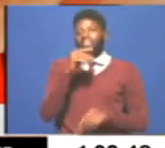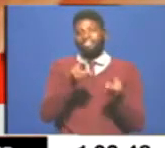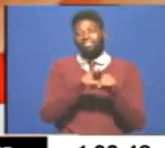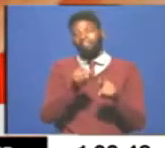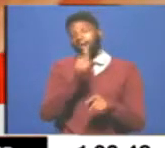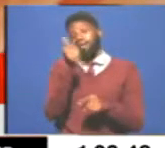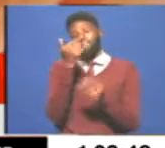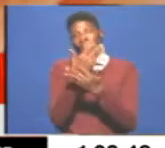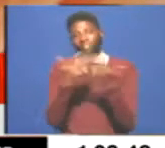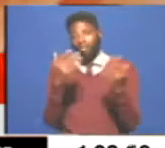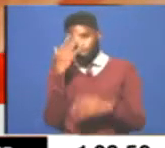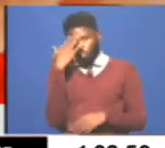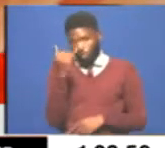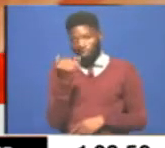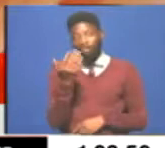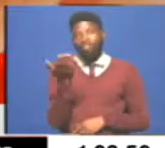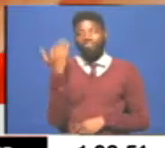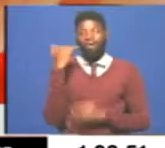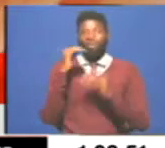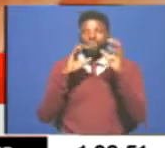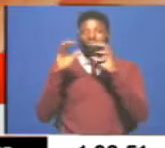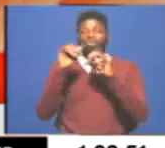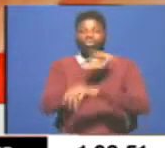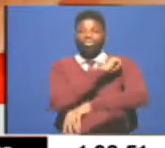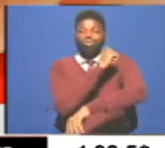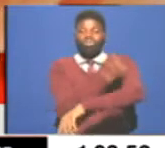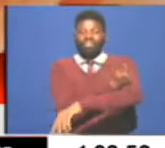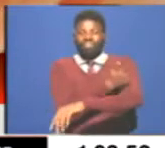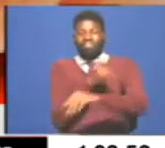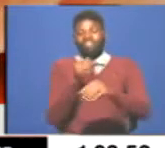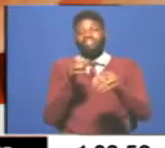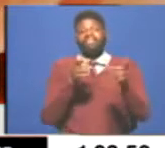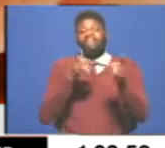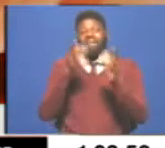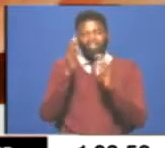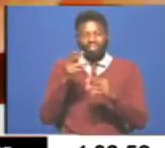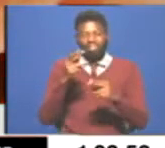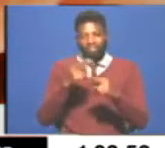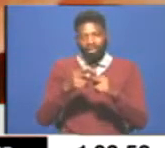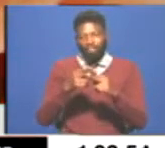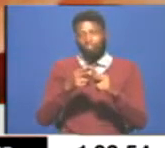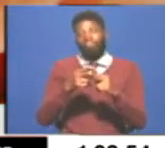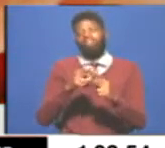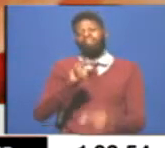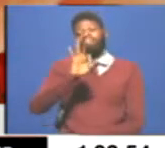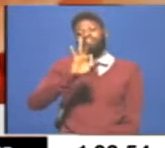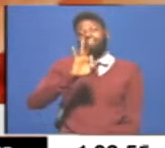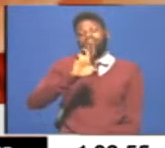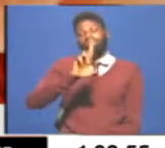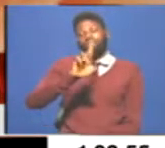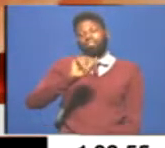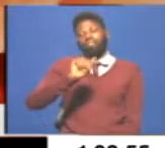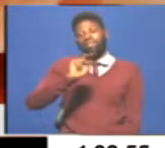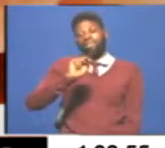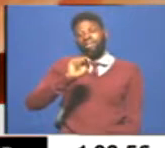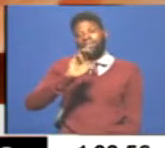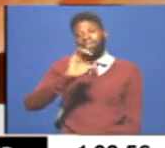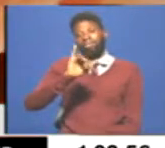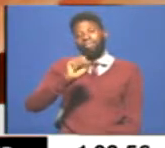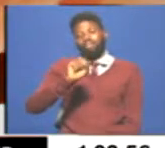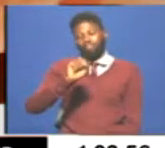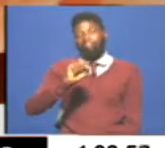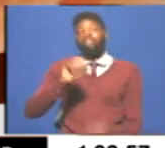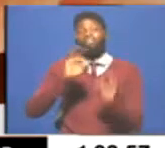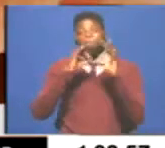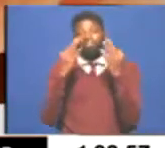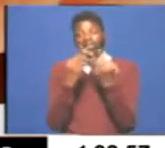Communications Authority Director General, Dr. Francis Wangusi. The families welcomed the gesture, saying it will